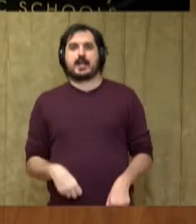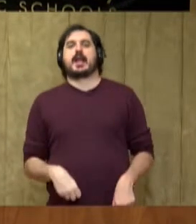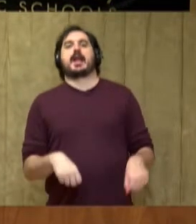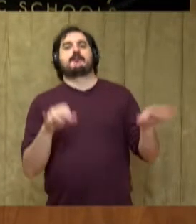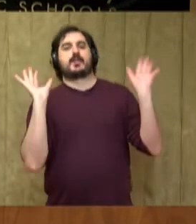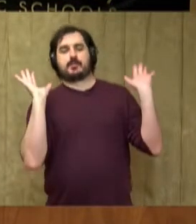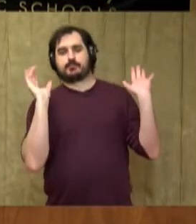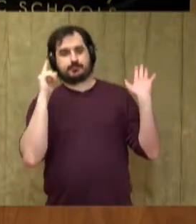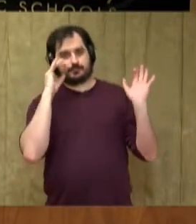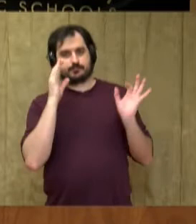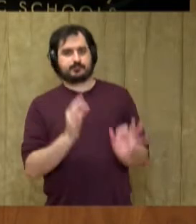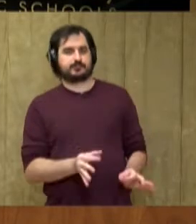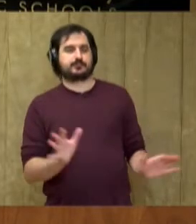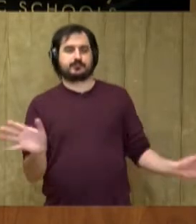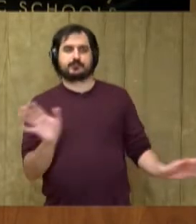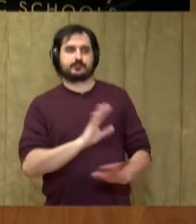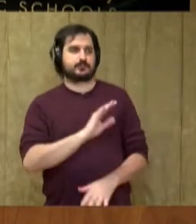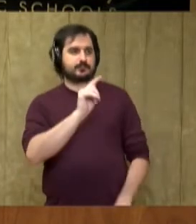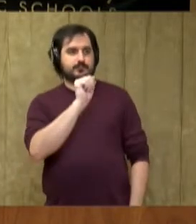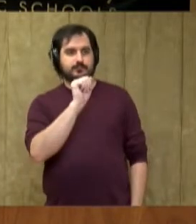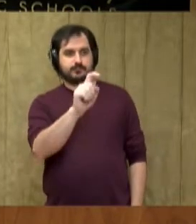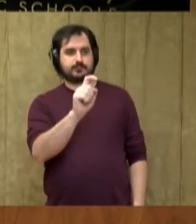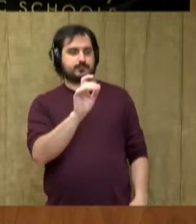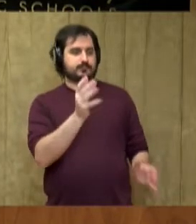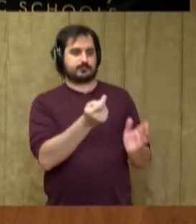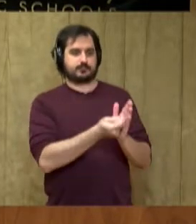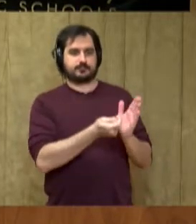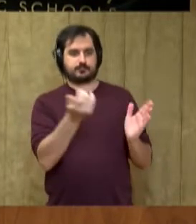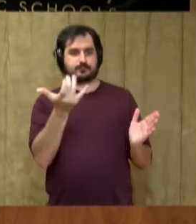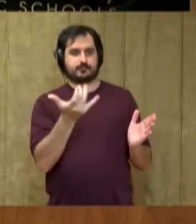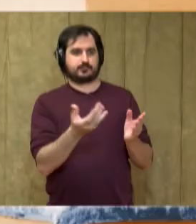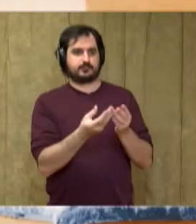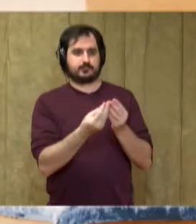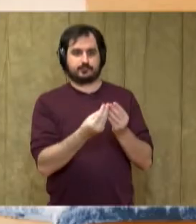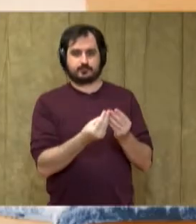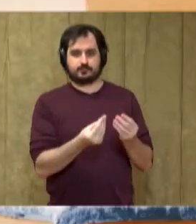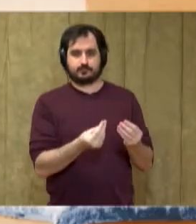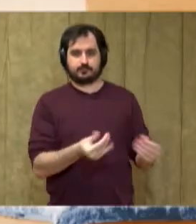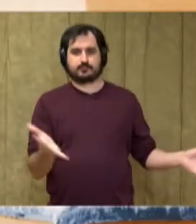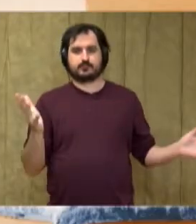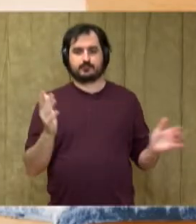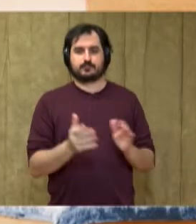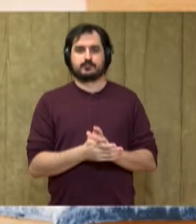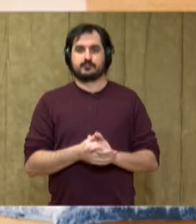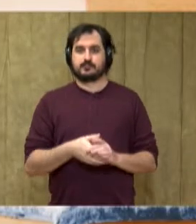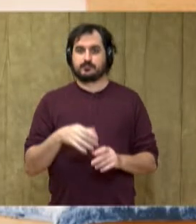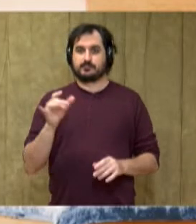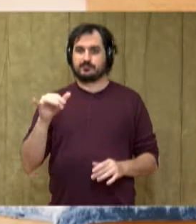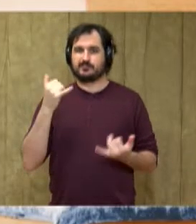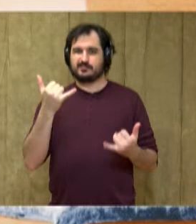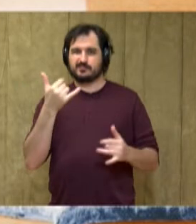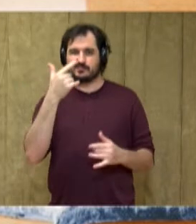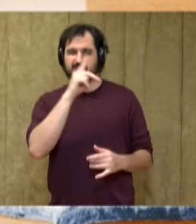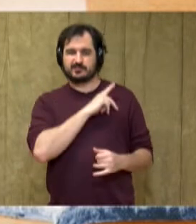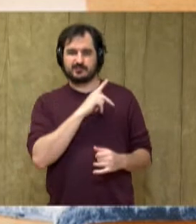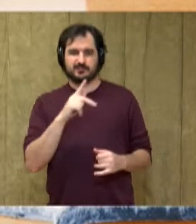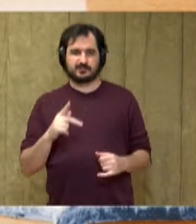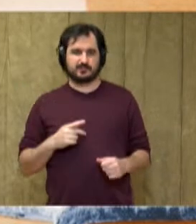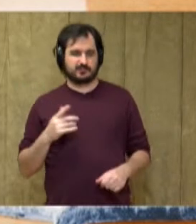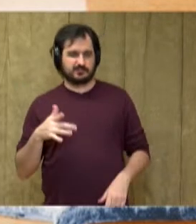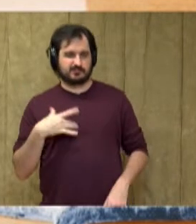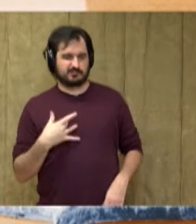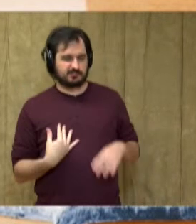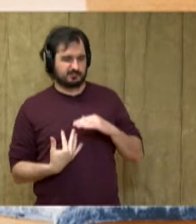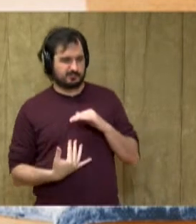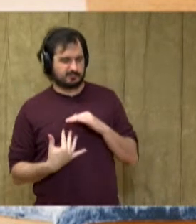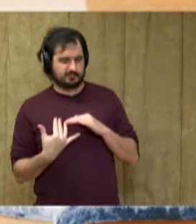still thought the taxes were fair, but he signed the repeal anyway. British merchants were delighted to get